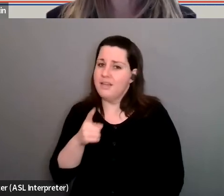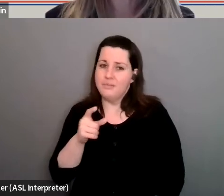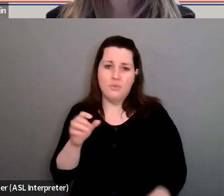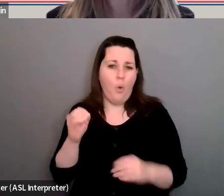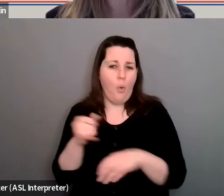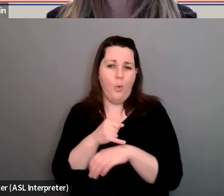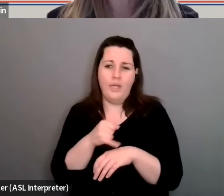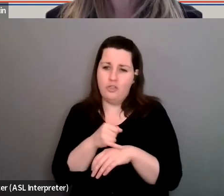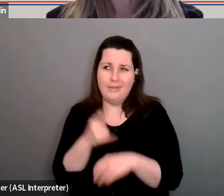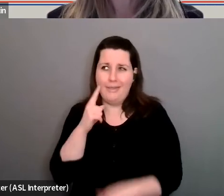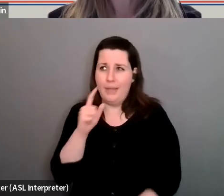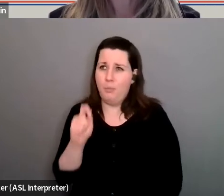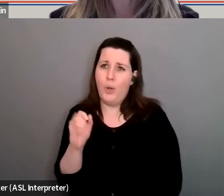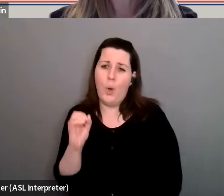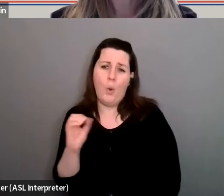like